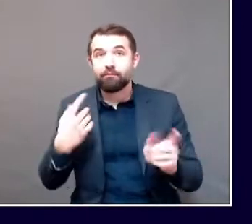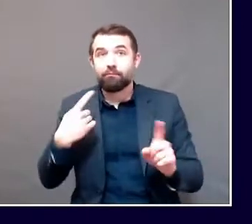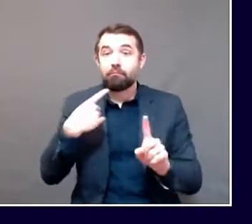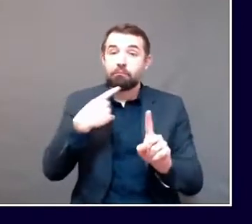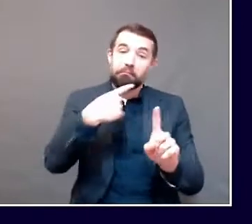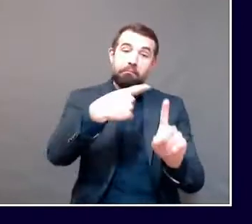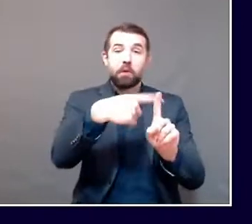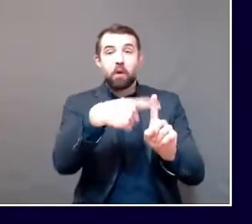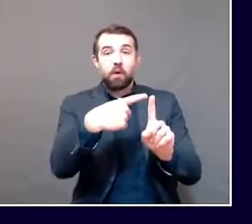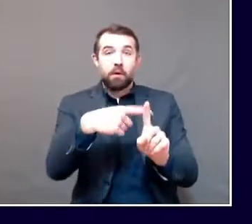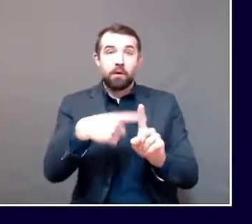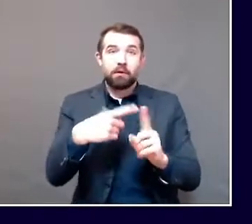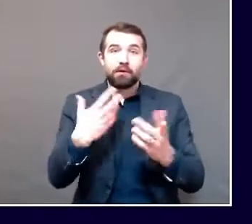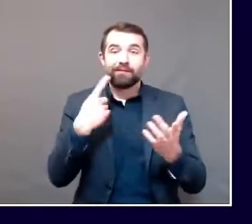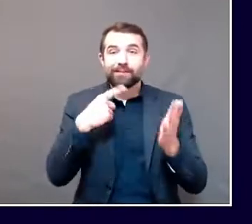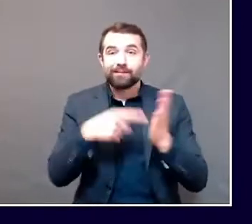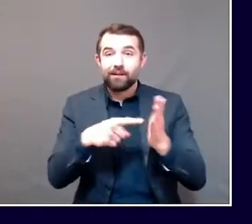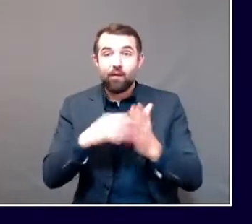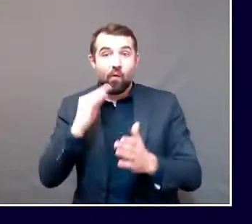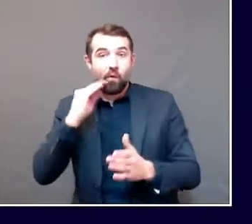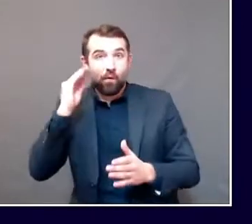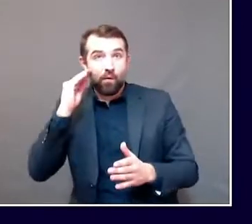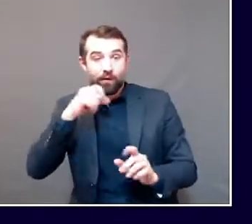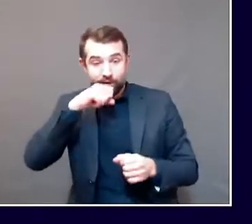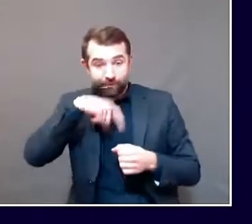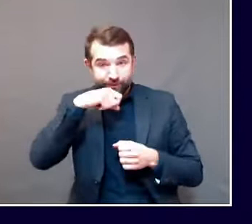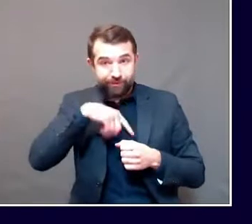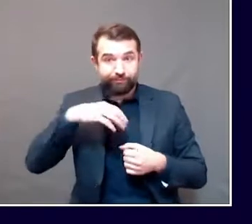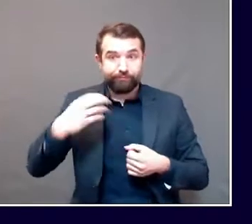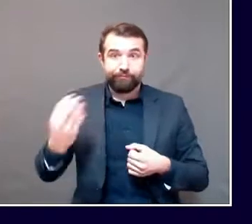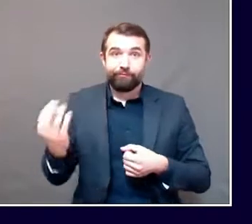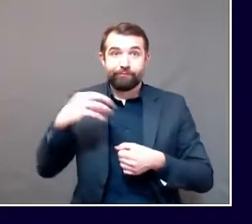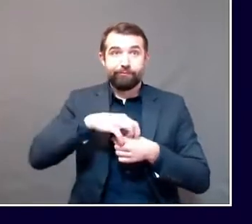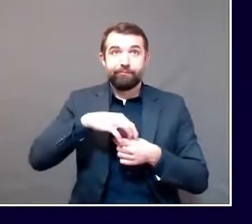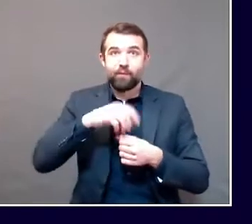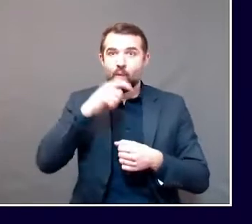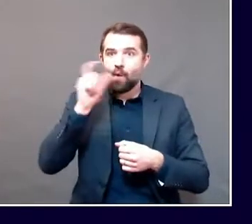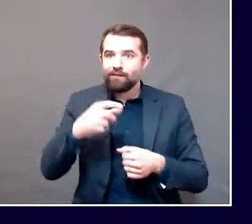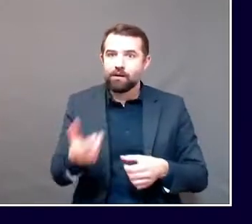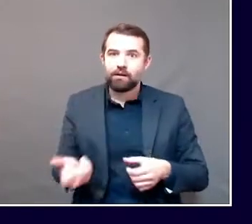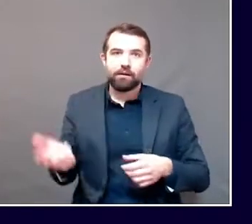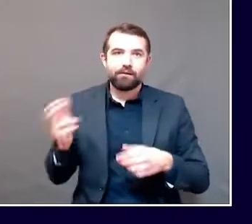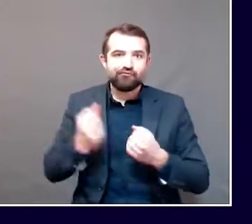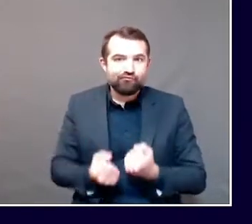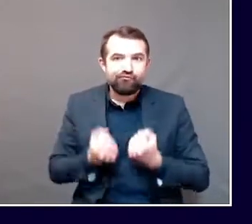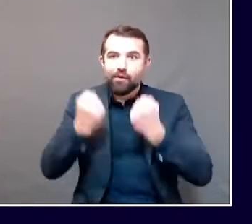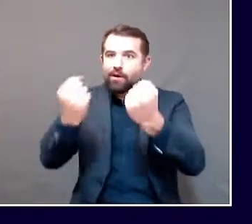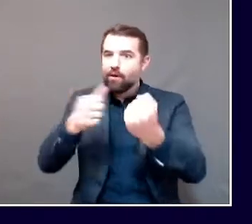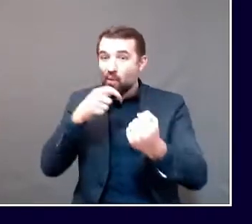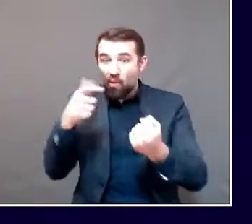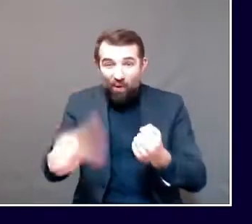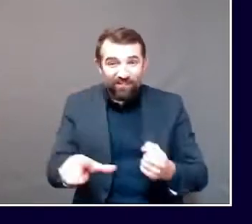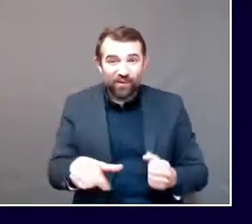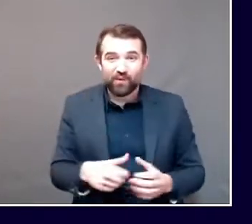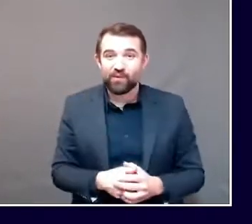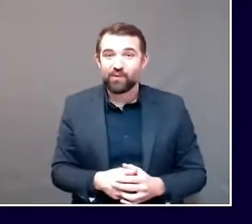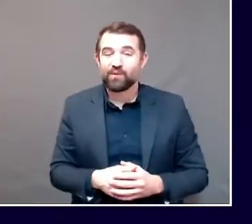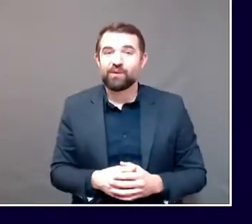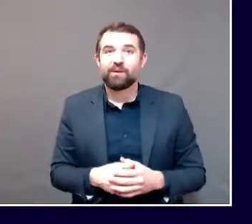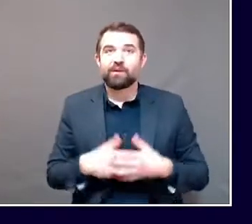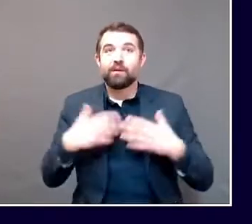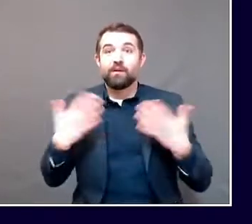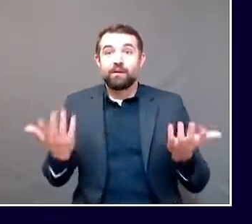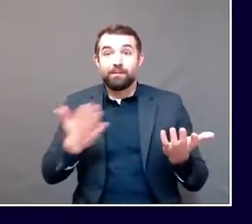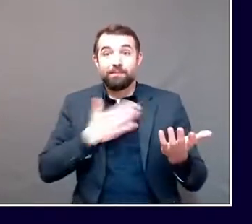somewhere, so on and so forth. So, Bob, my view of things of this nature is that we need all approaches. We need all the